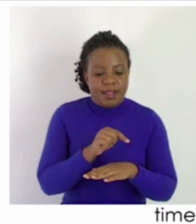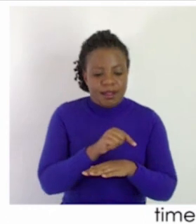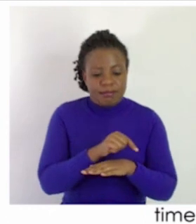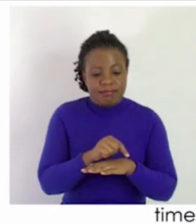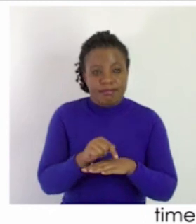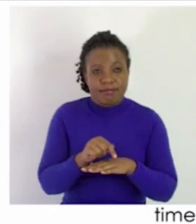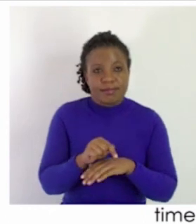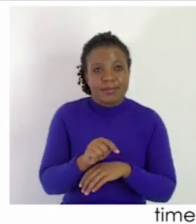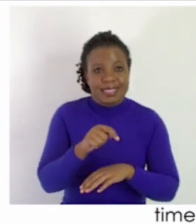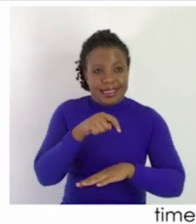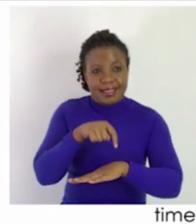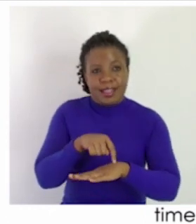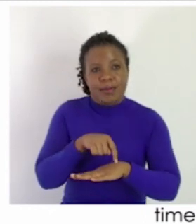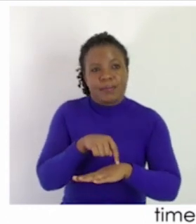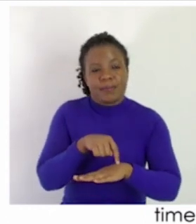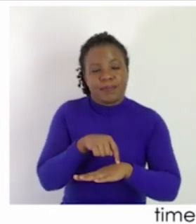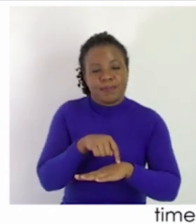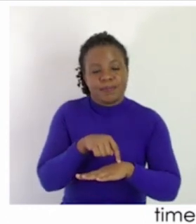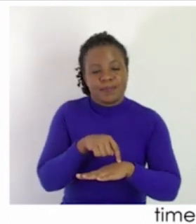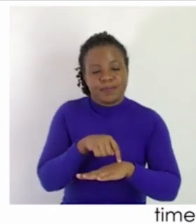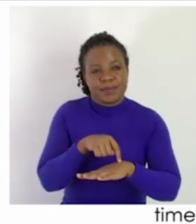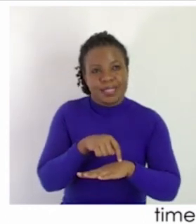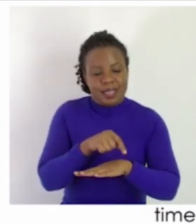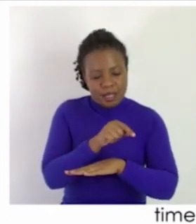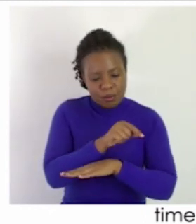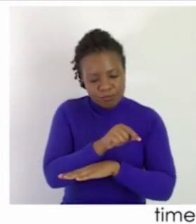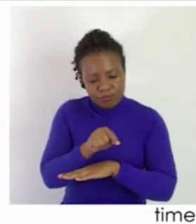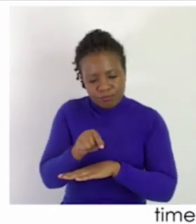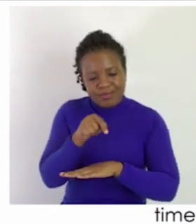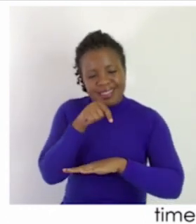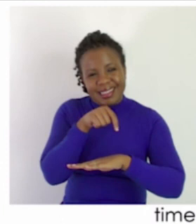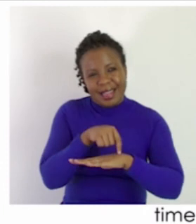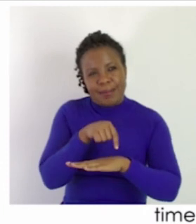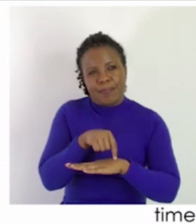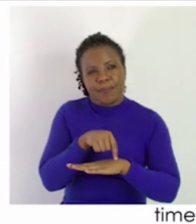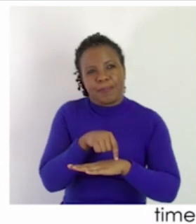have dash time. Hurry up, I don't have dash time.